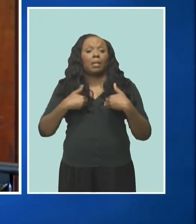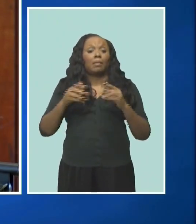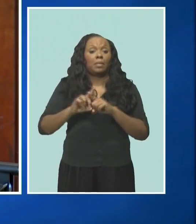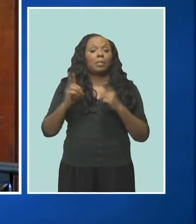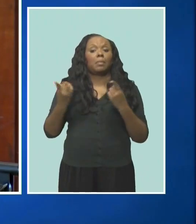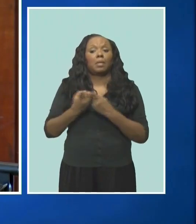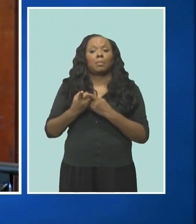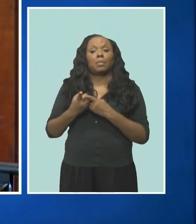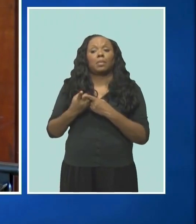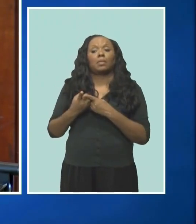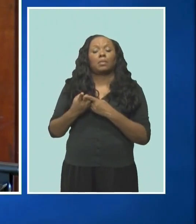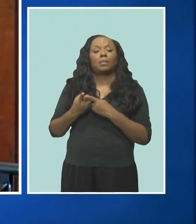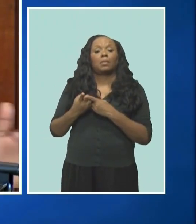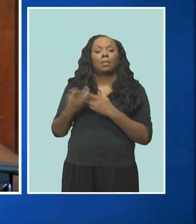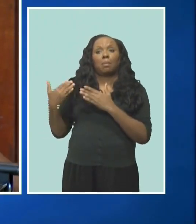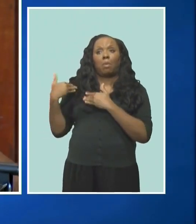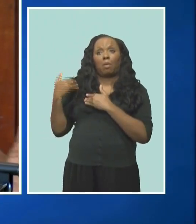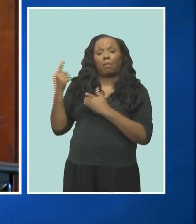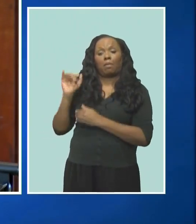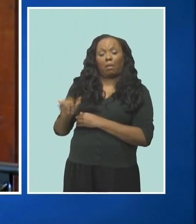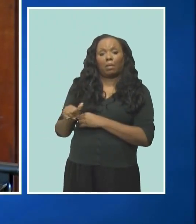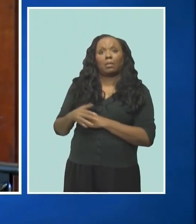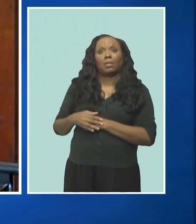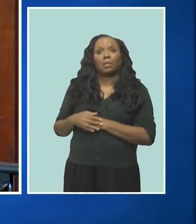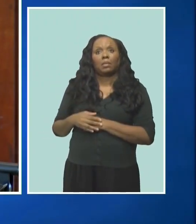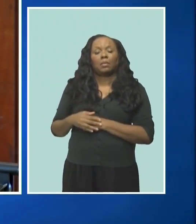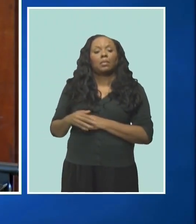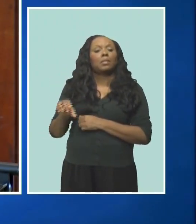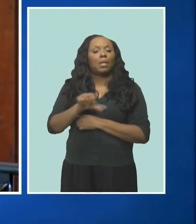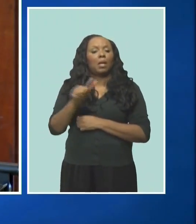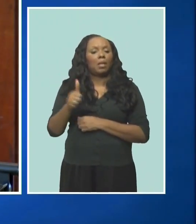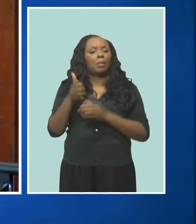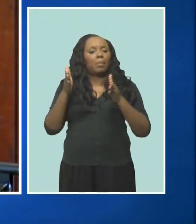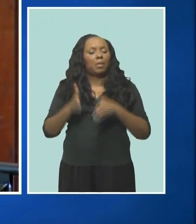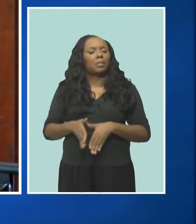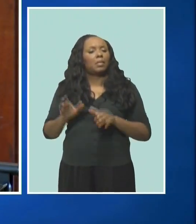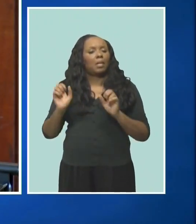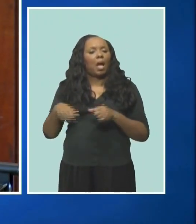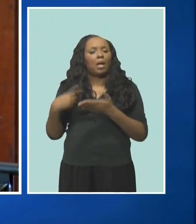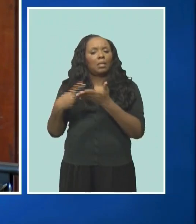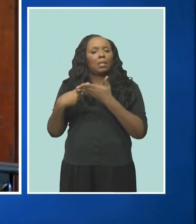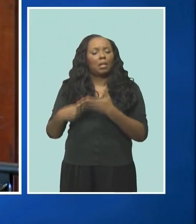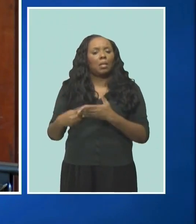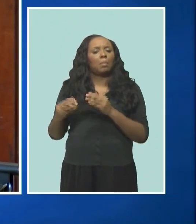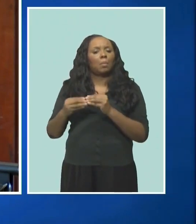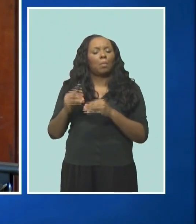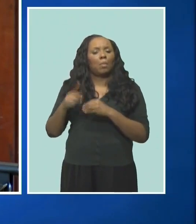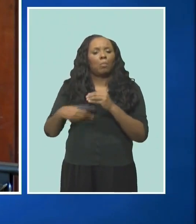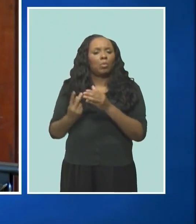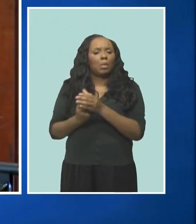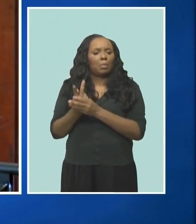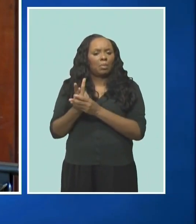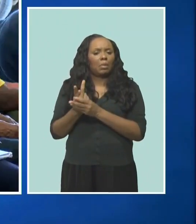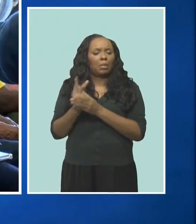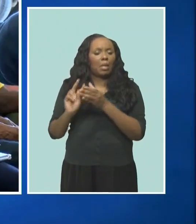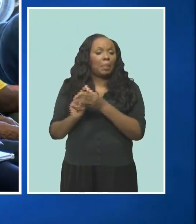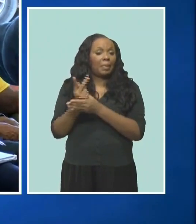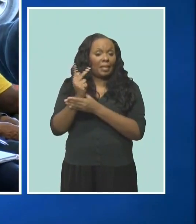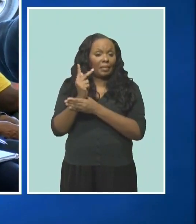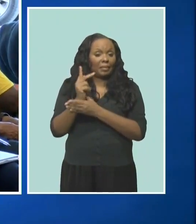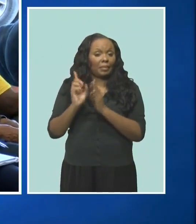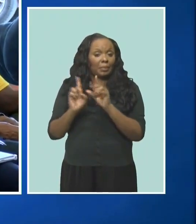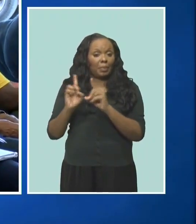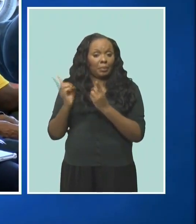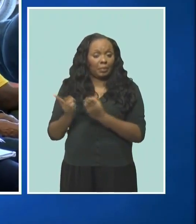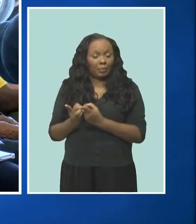deals with that. And Mr. James can speak more to the role of the plant pathology department.